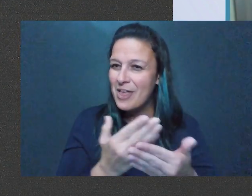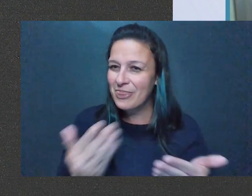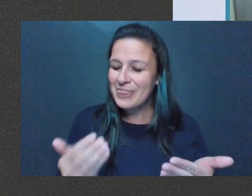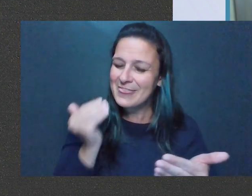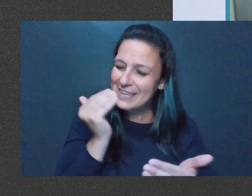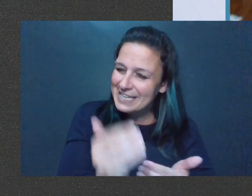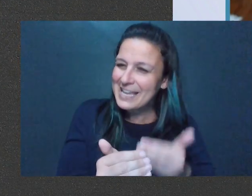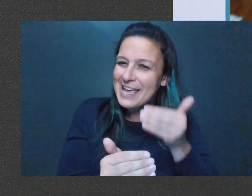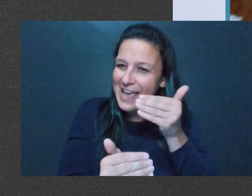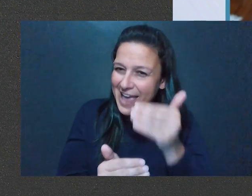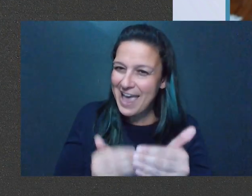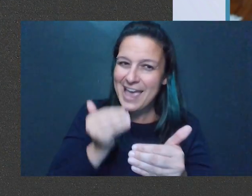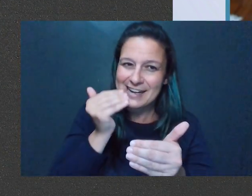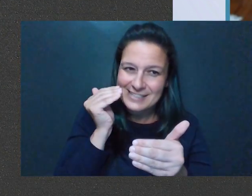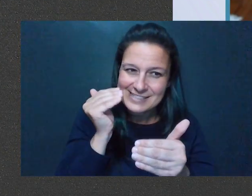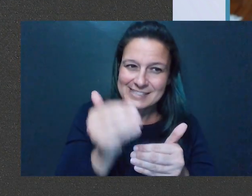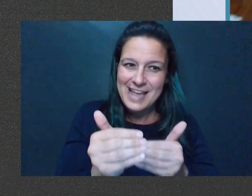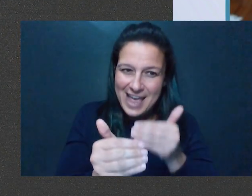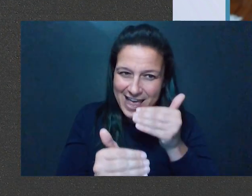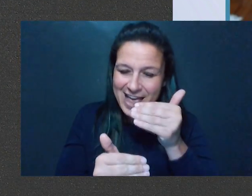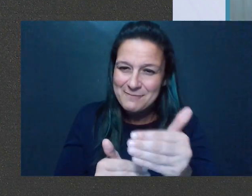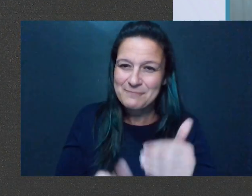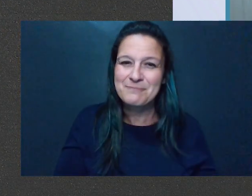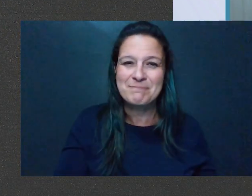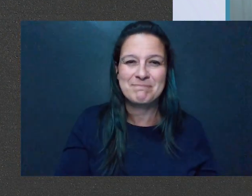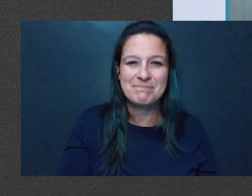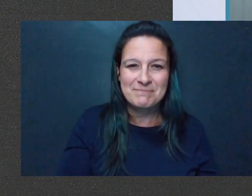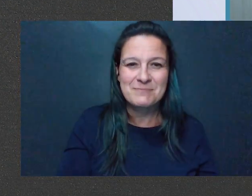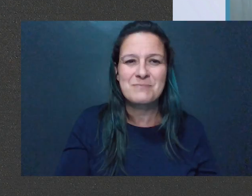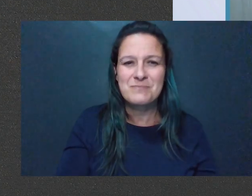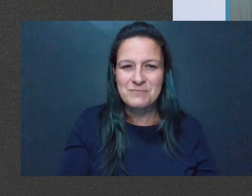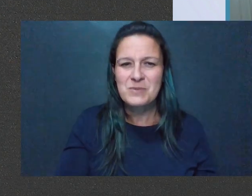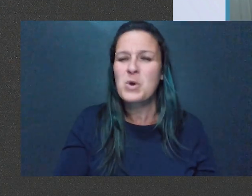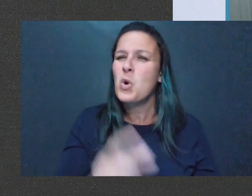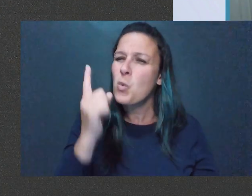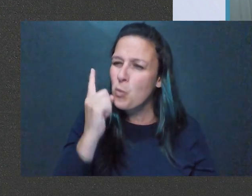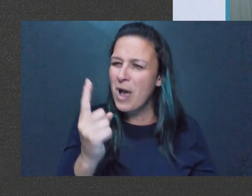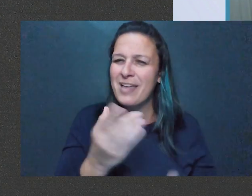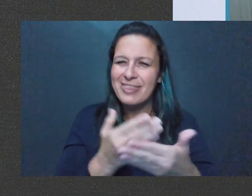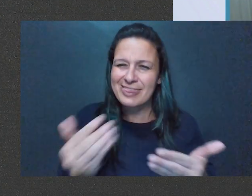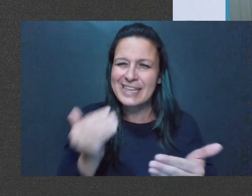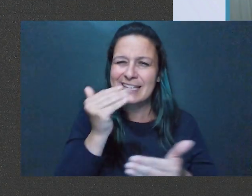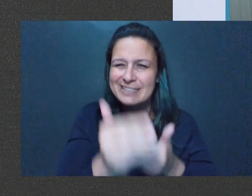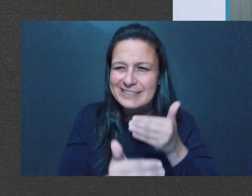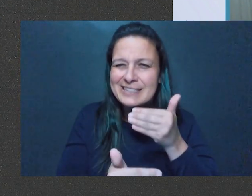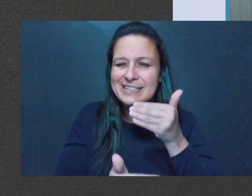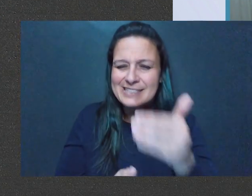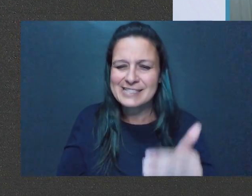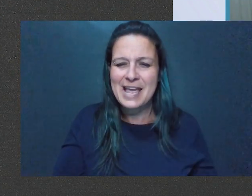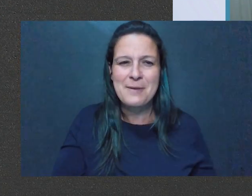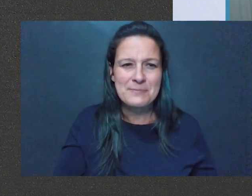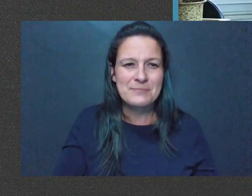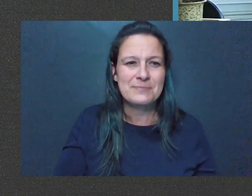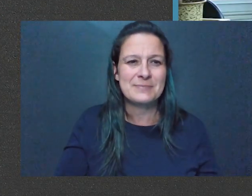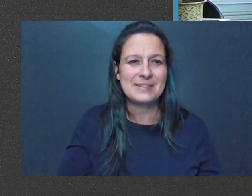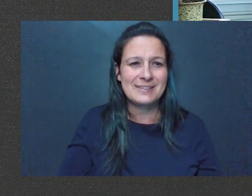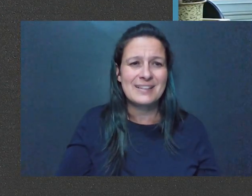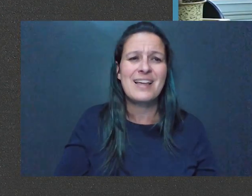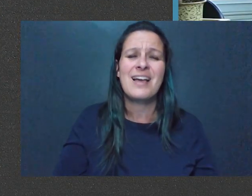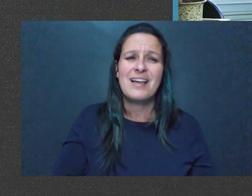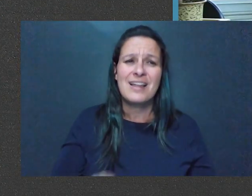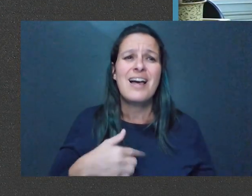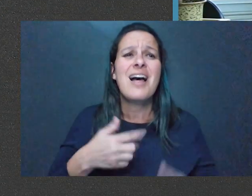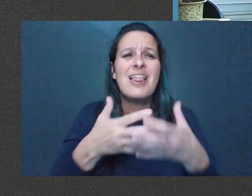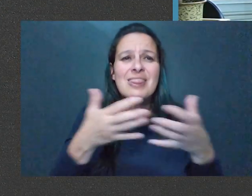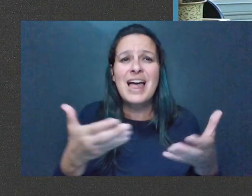Think of one thing at a time. One thing at a time. A lot has changed for me and you, but there